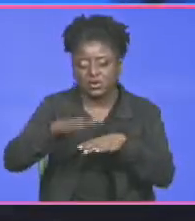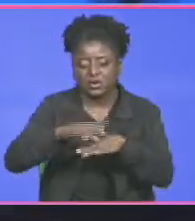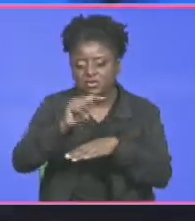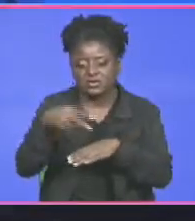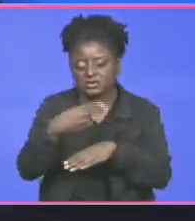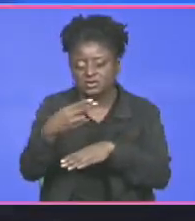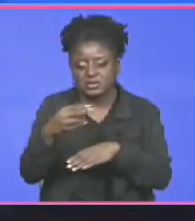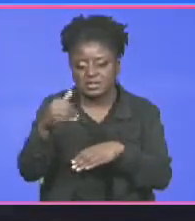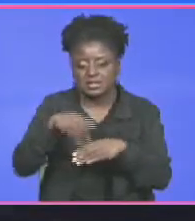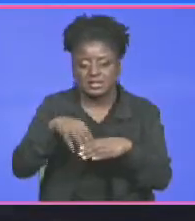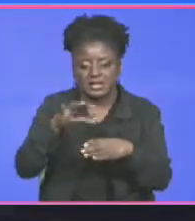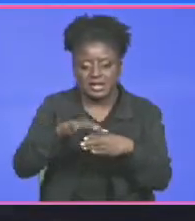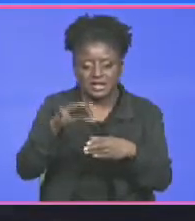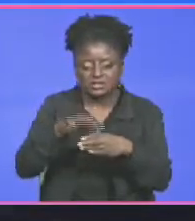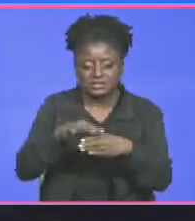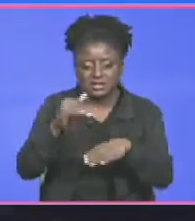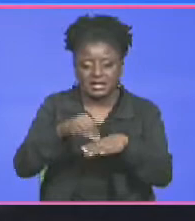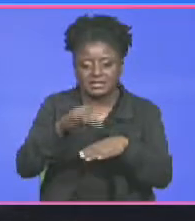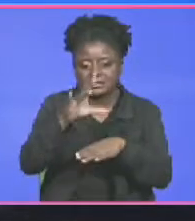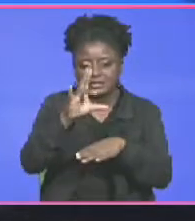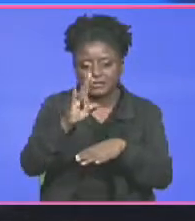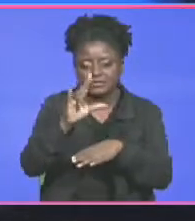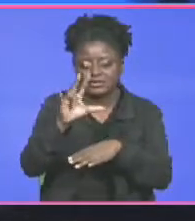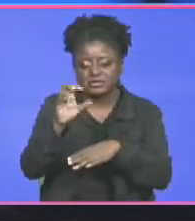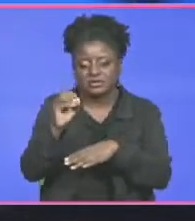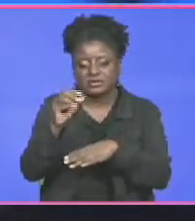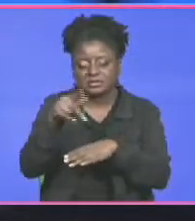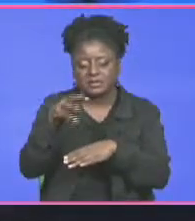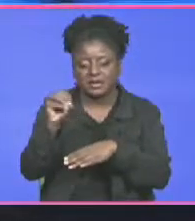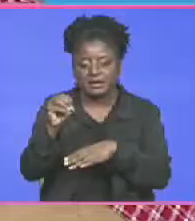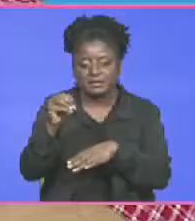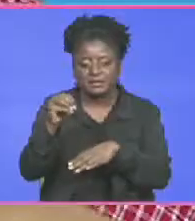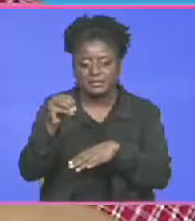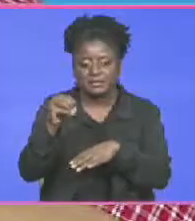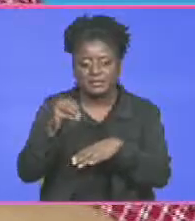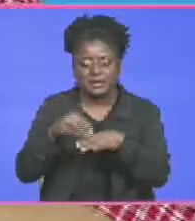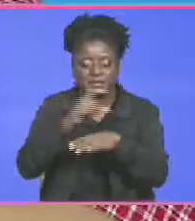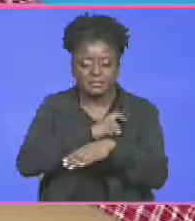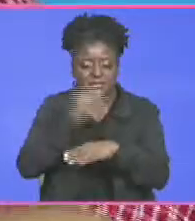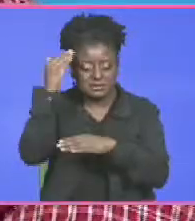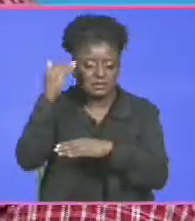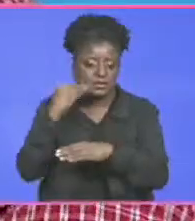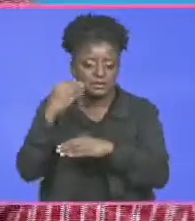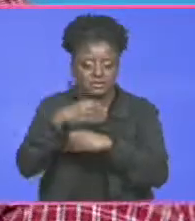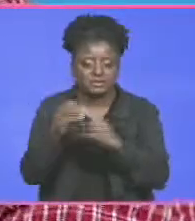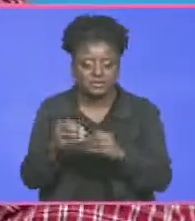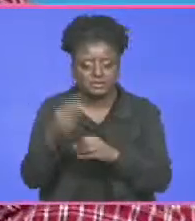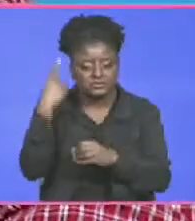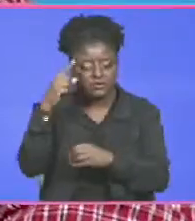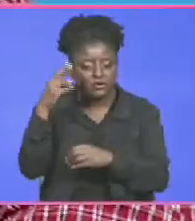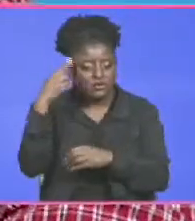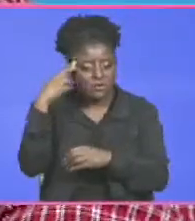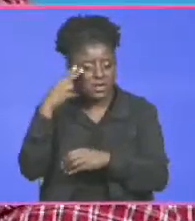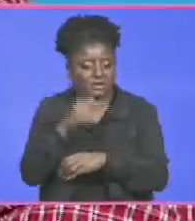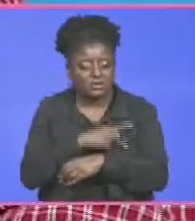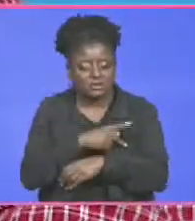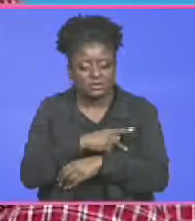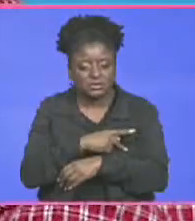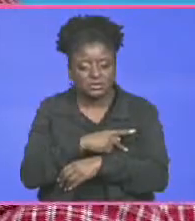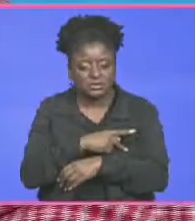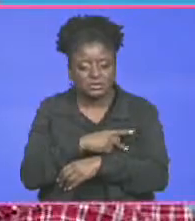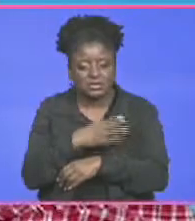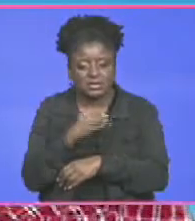7 p.m. at the Paul Farquharson Center. From Romel Knowles and our team, we're not going to get into a fight